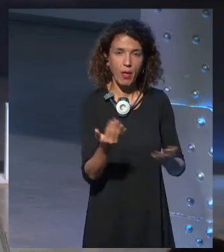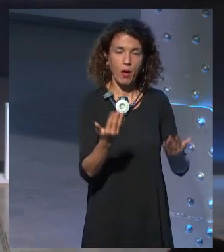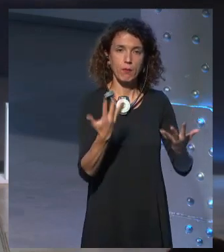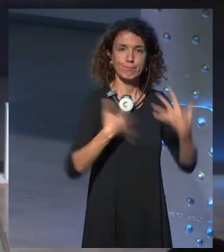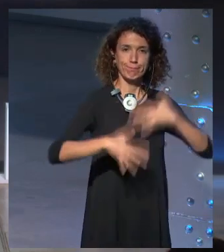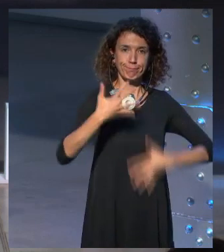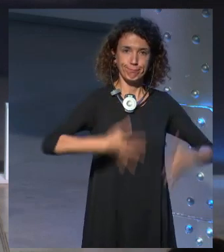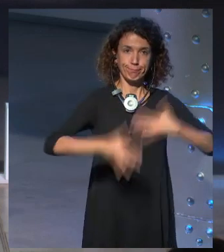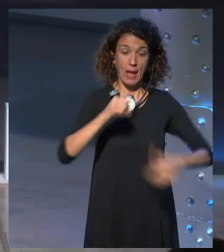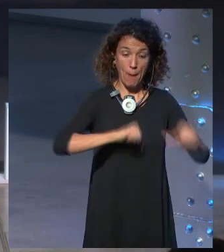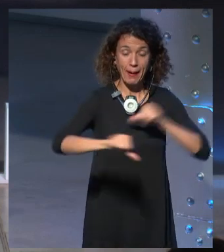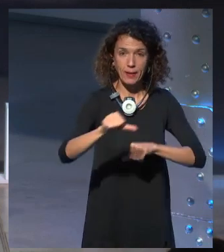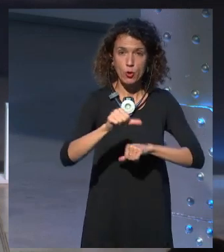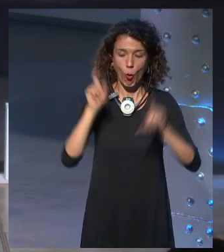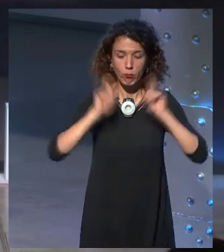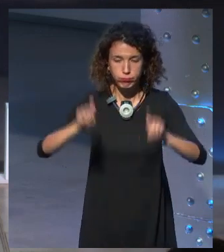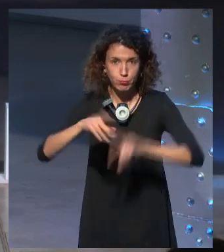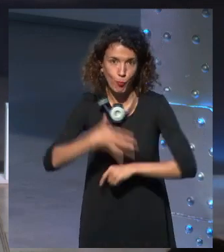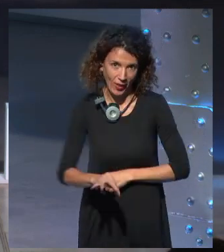them.